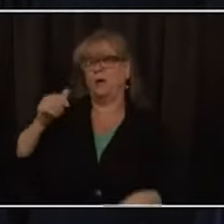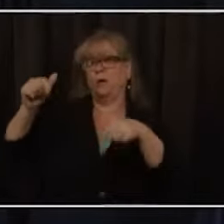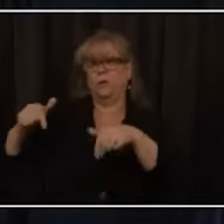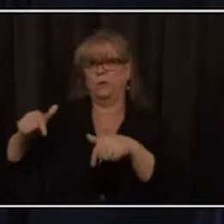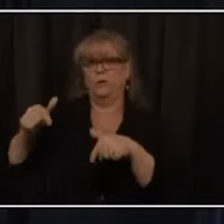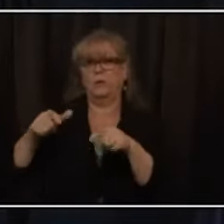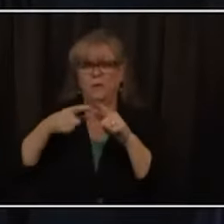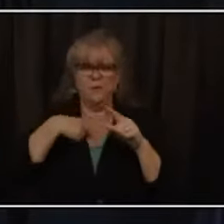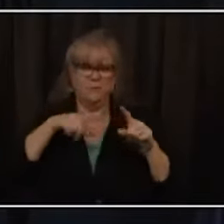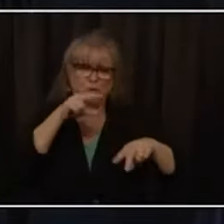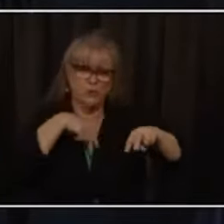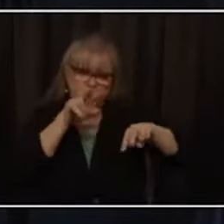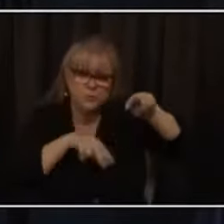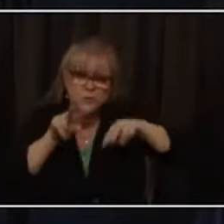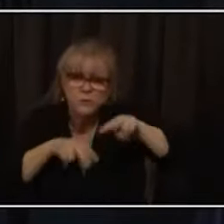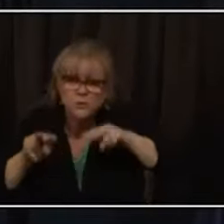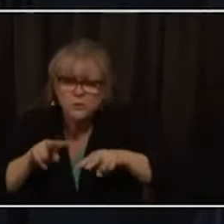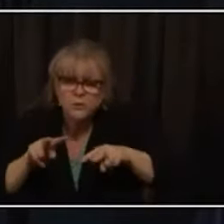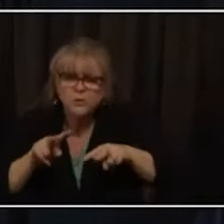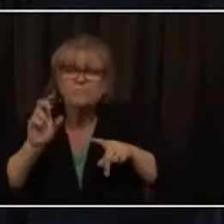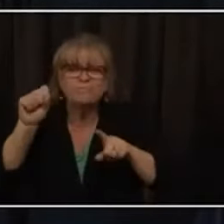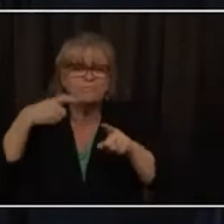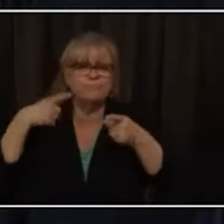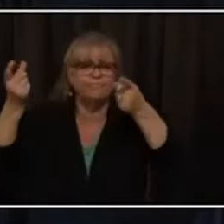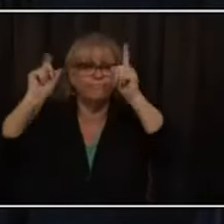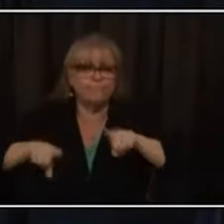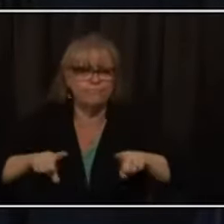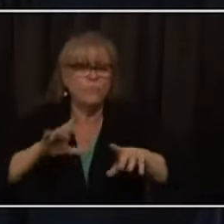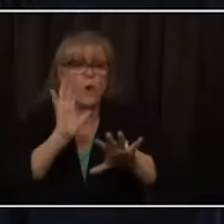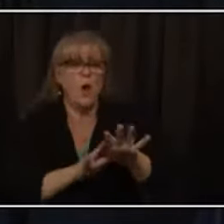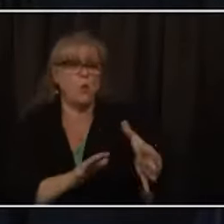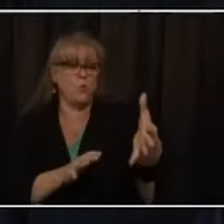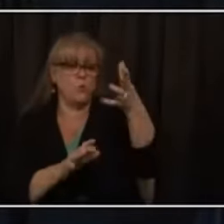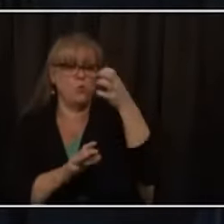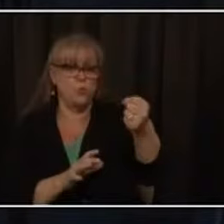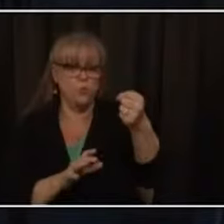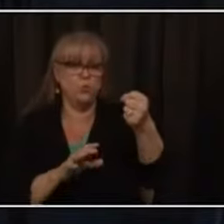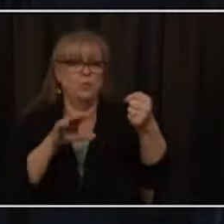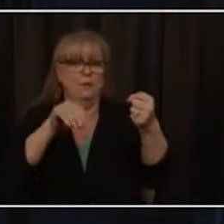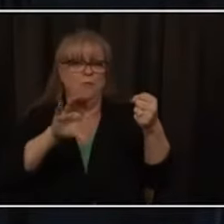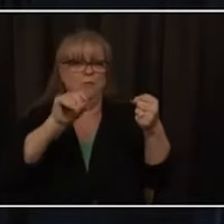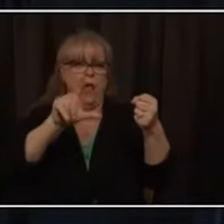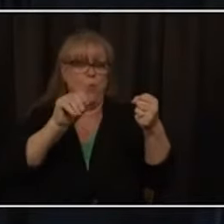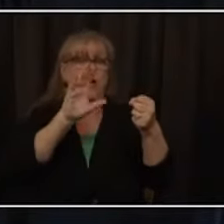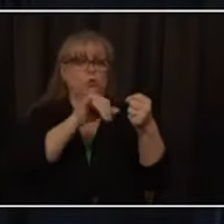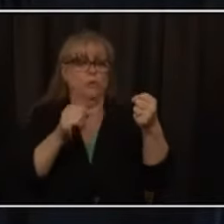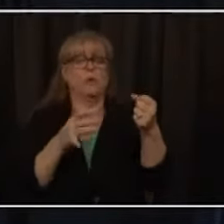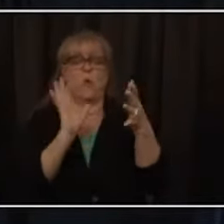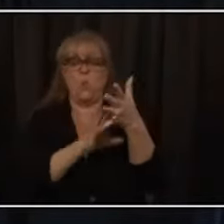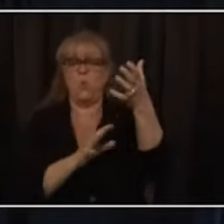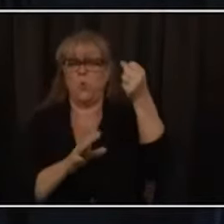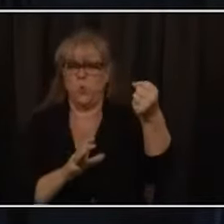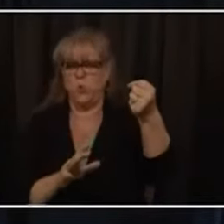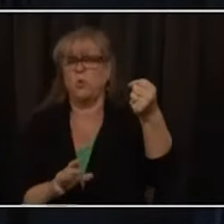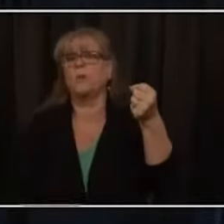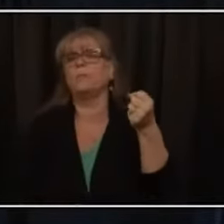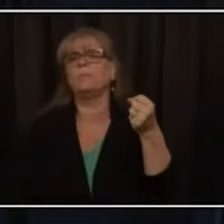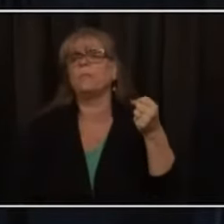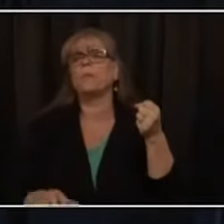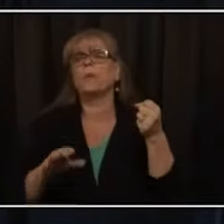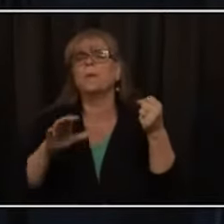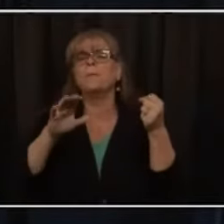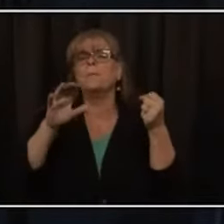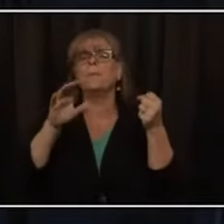our own use of the J&J vaccine in our state at this time. I think this pause is a strong reflection of